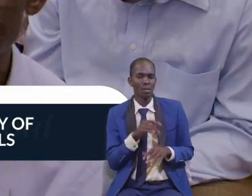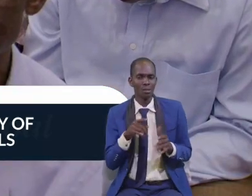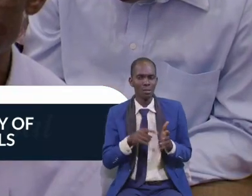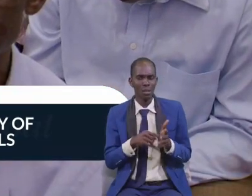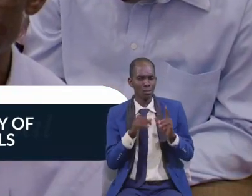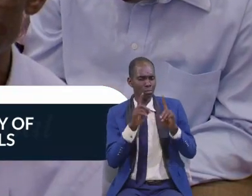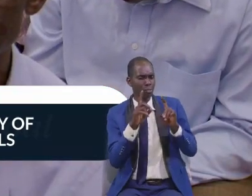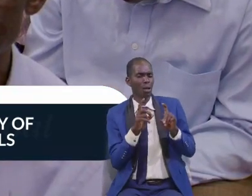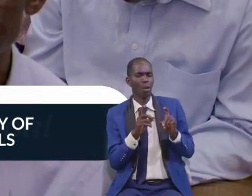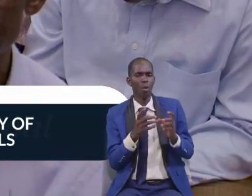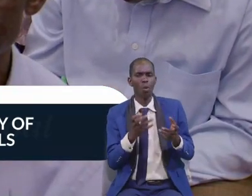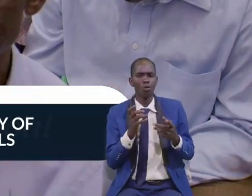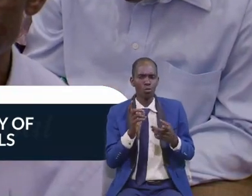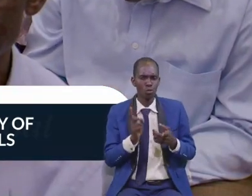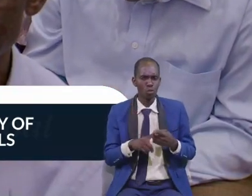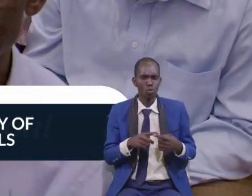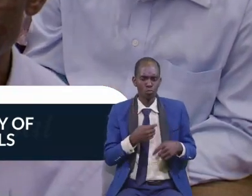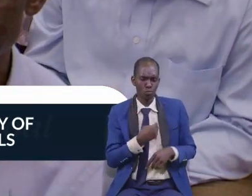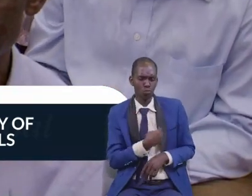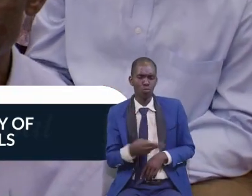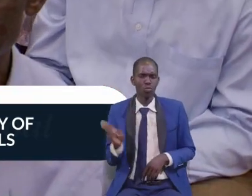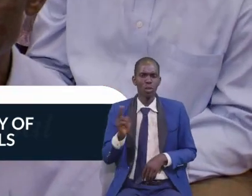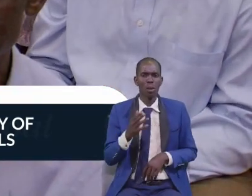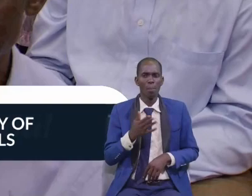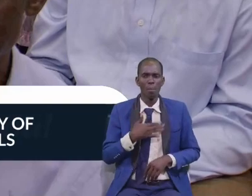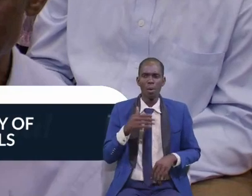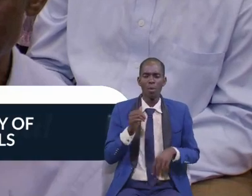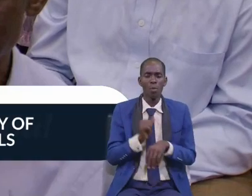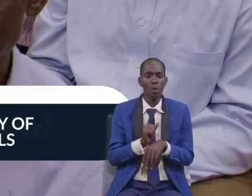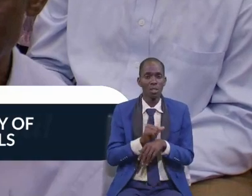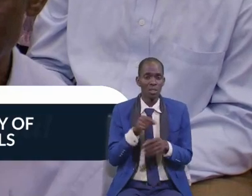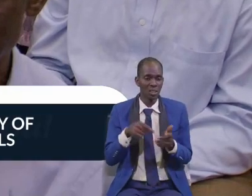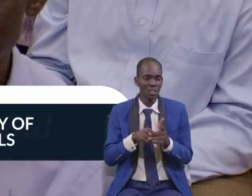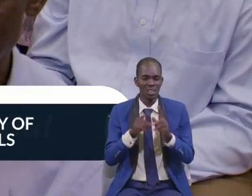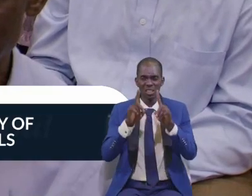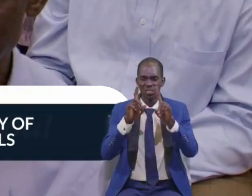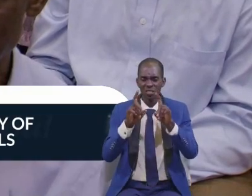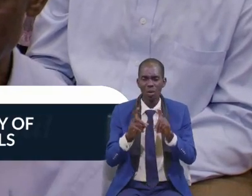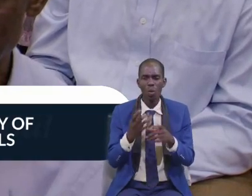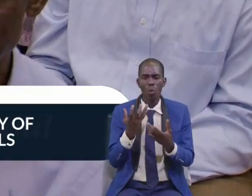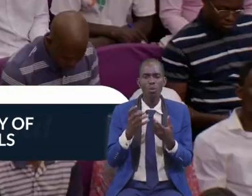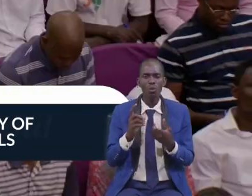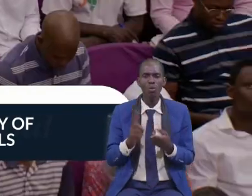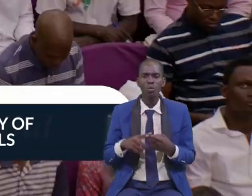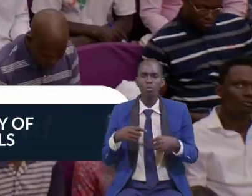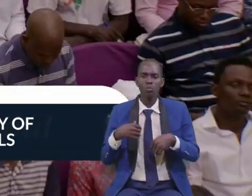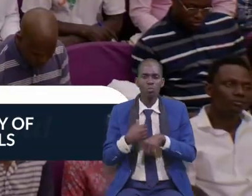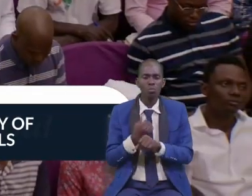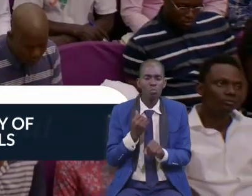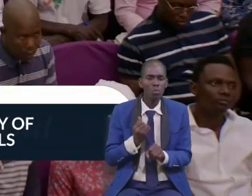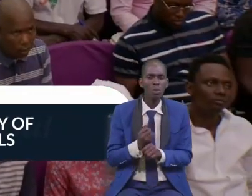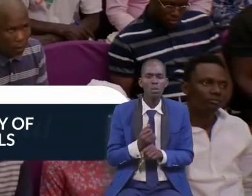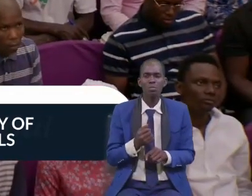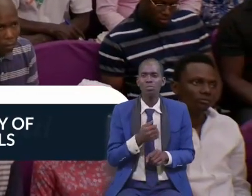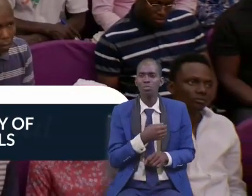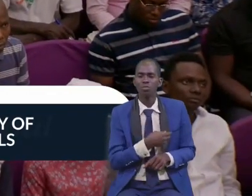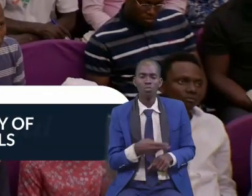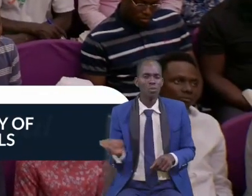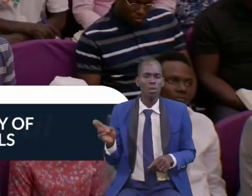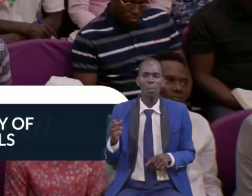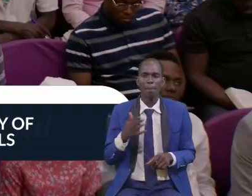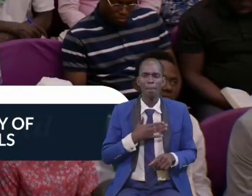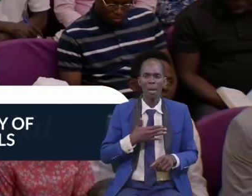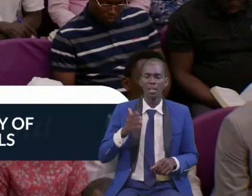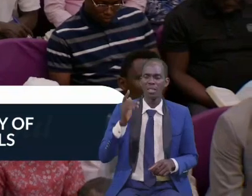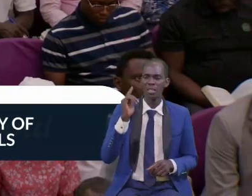a mess of my profession. The trial wants to make a mess of my